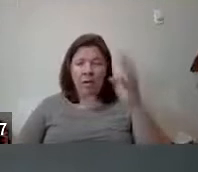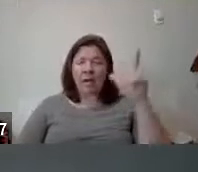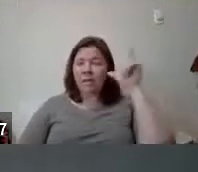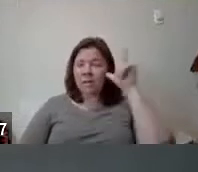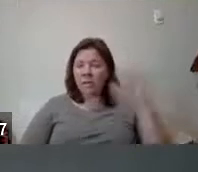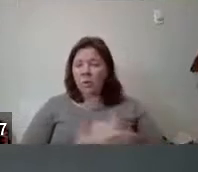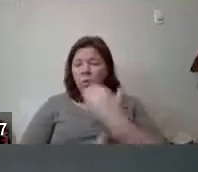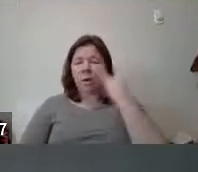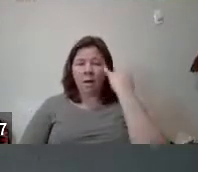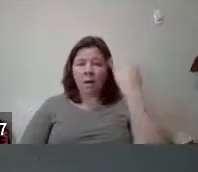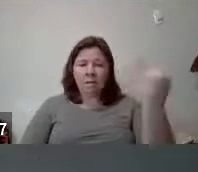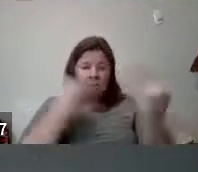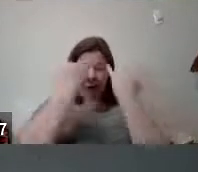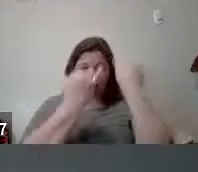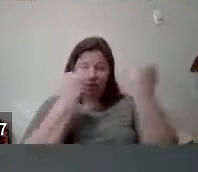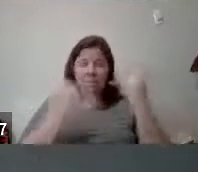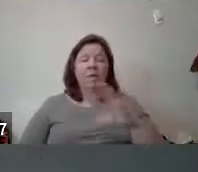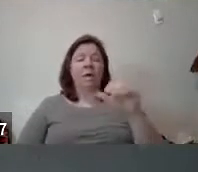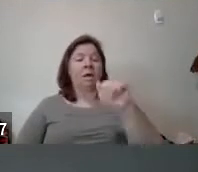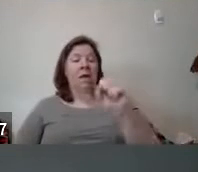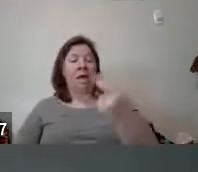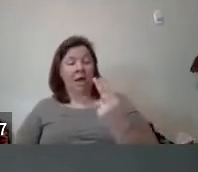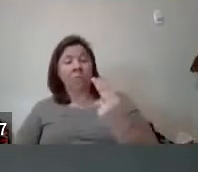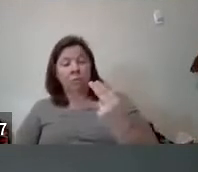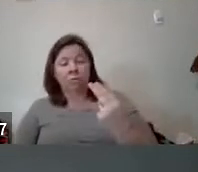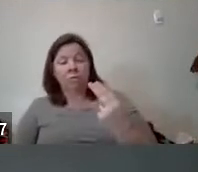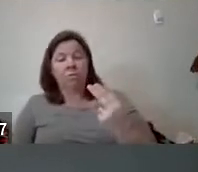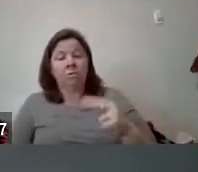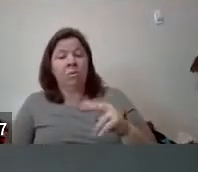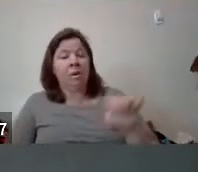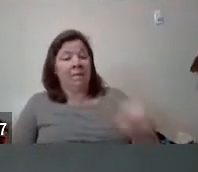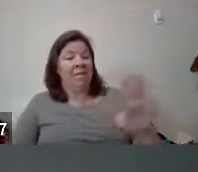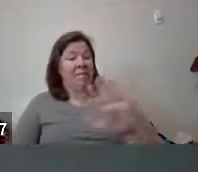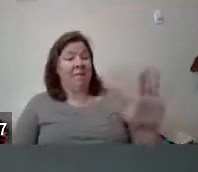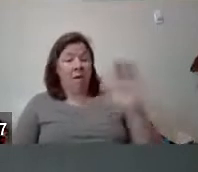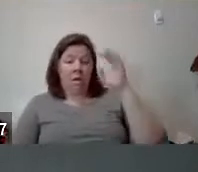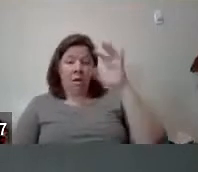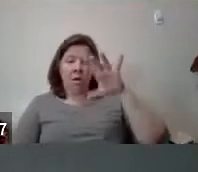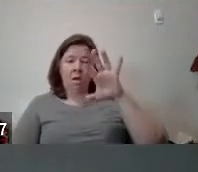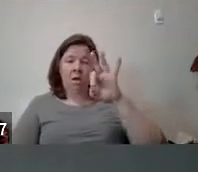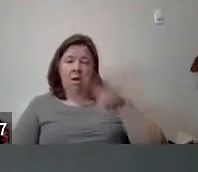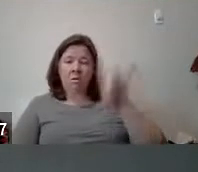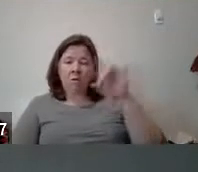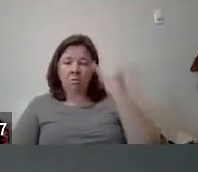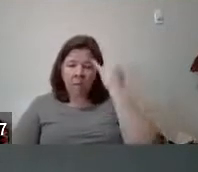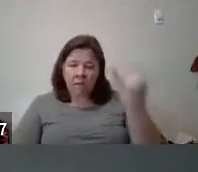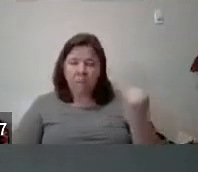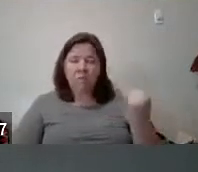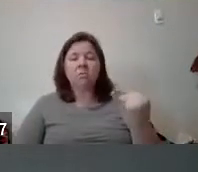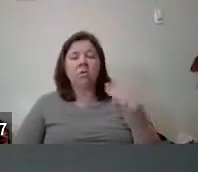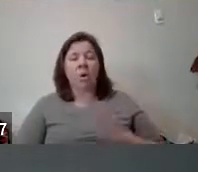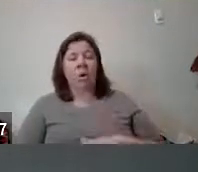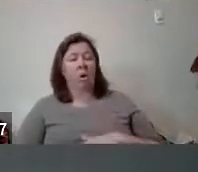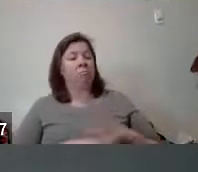new ideas. You know, Ash does take those the founder's ideas on board, and if it's something that he feels everyone